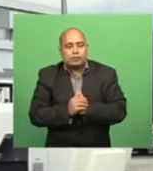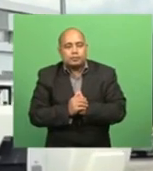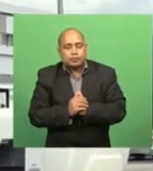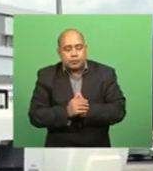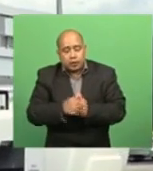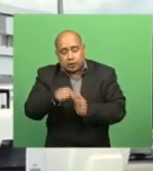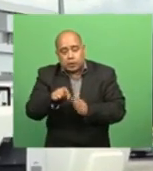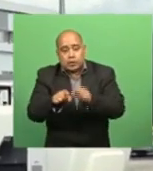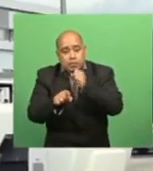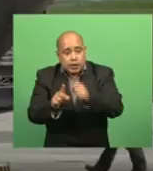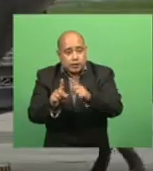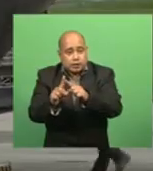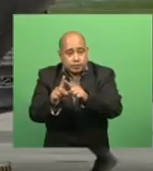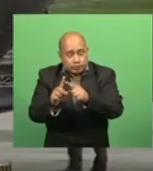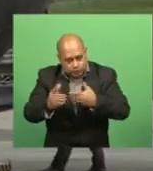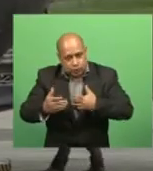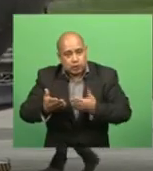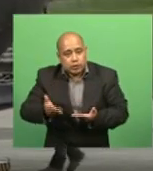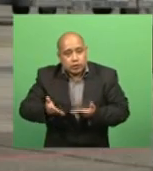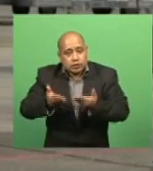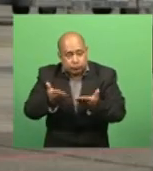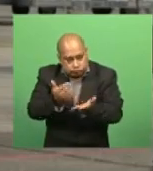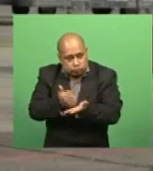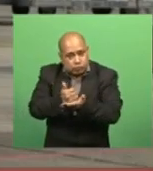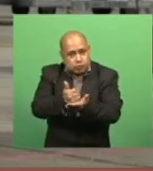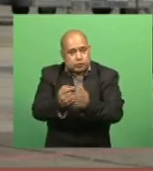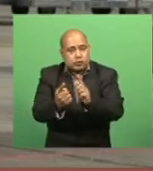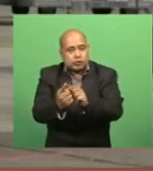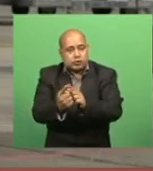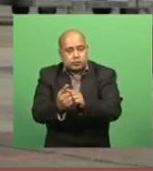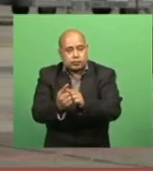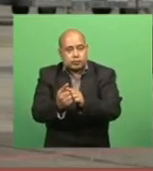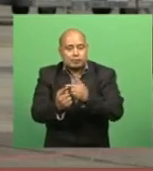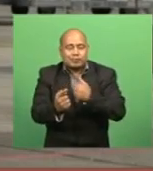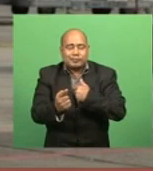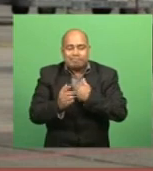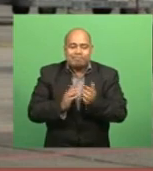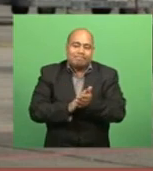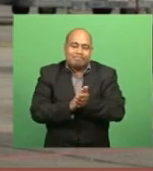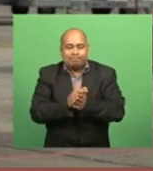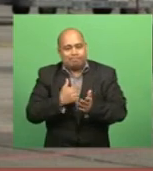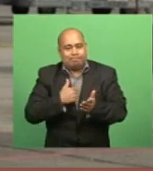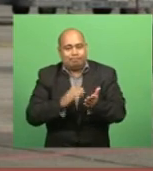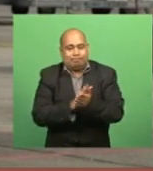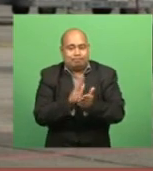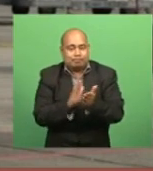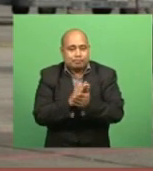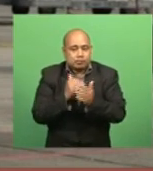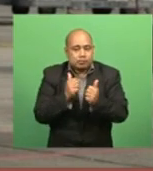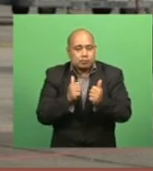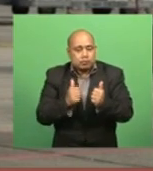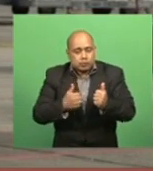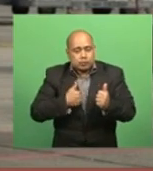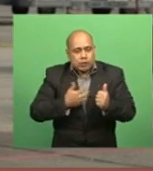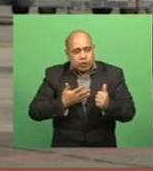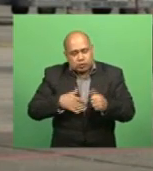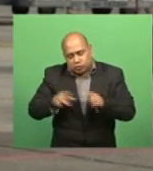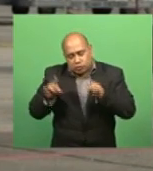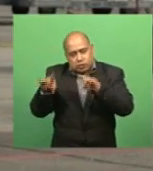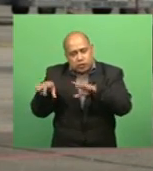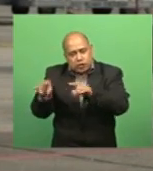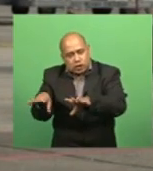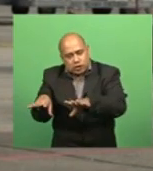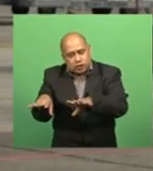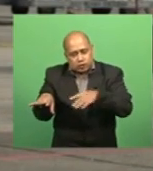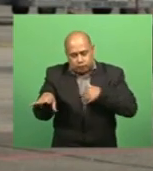needed. It's a pleasure to stand next to members of the Fiji government and with my Australian colleague and other Australian colleagues here